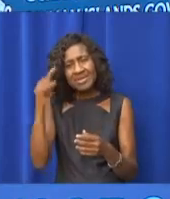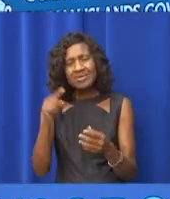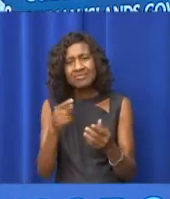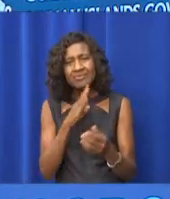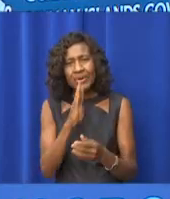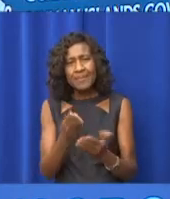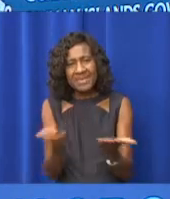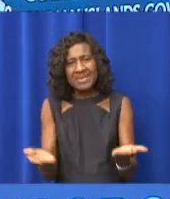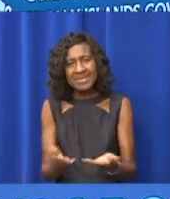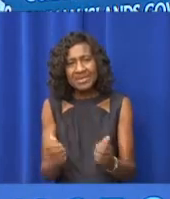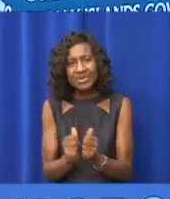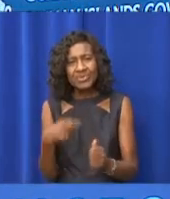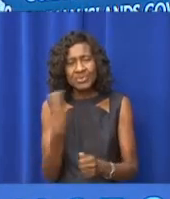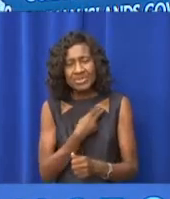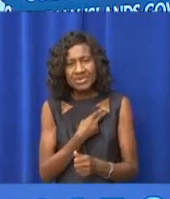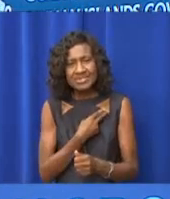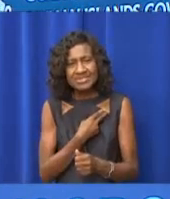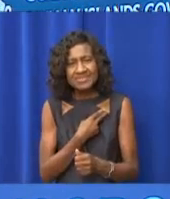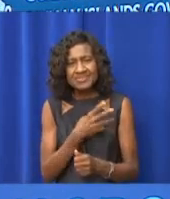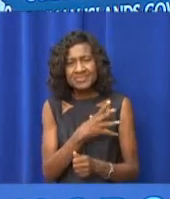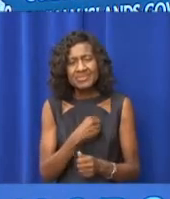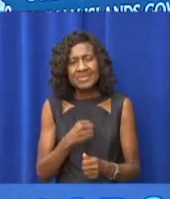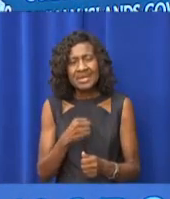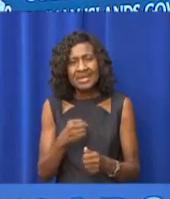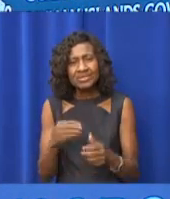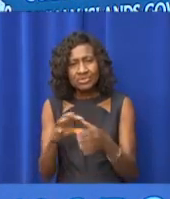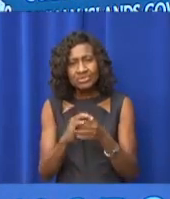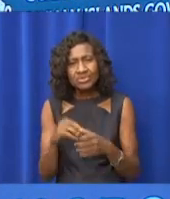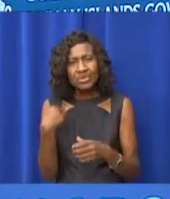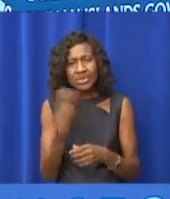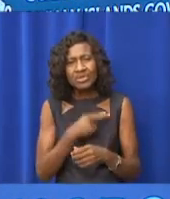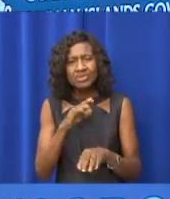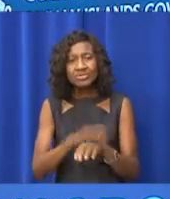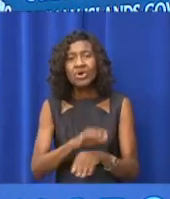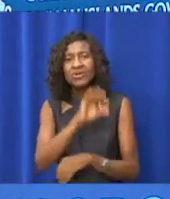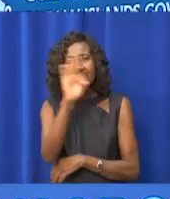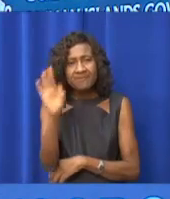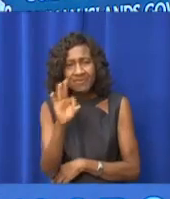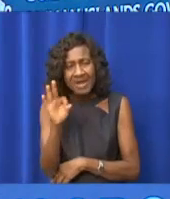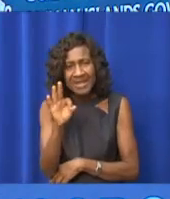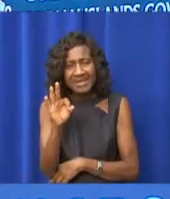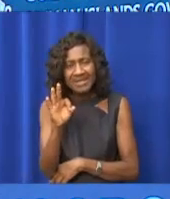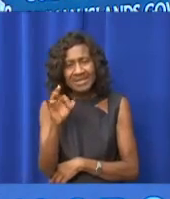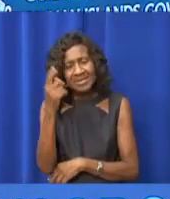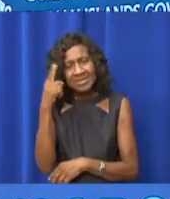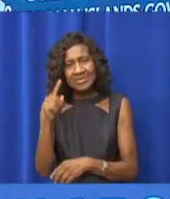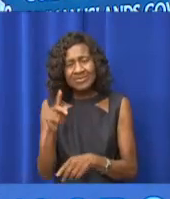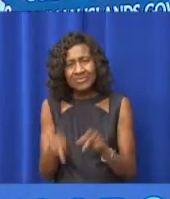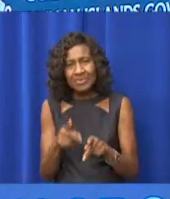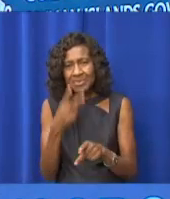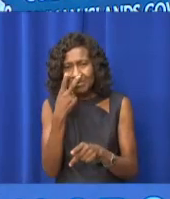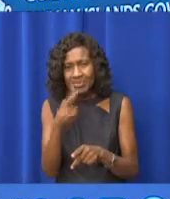being here with us again today. And of course, we invite you to join us back here again on Friday. For those of you watching